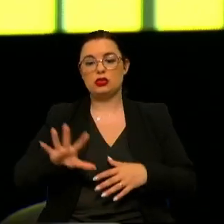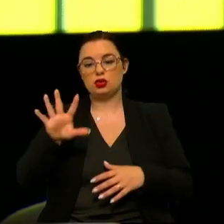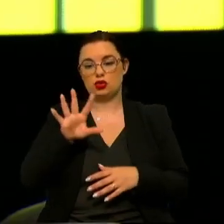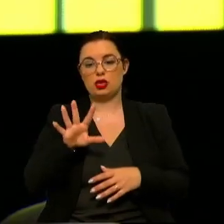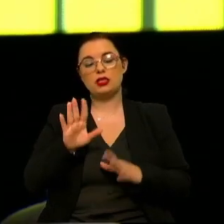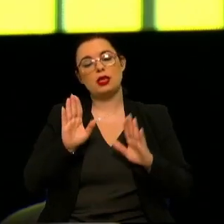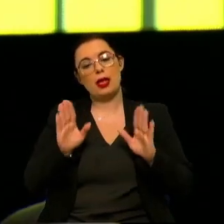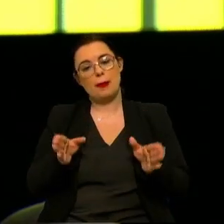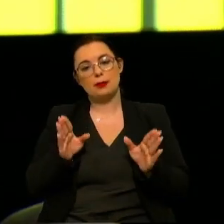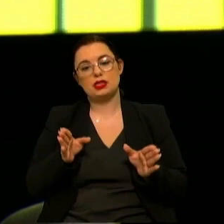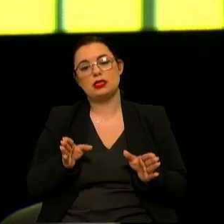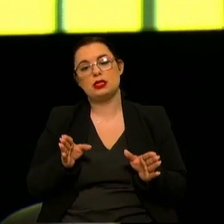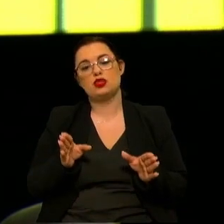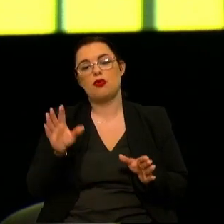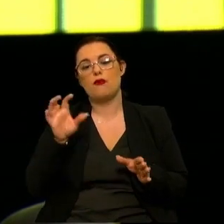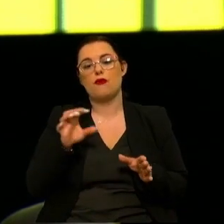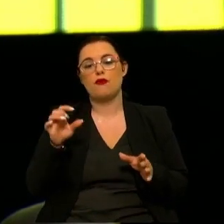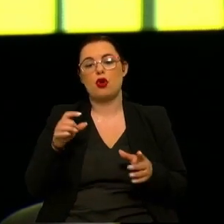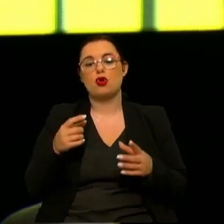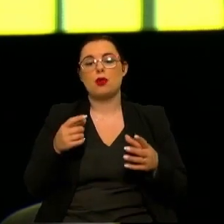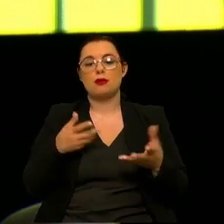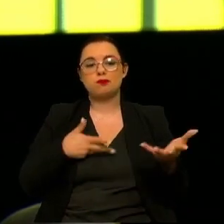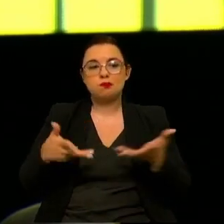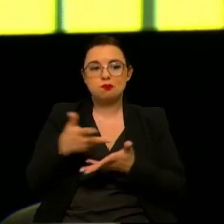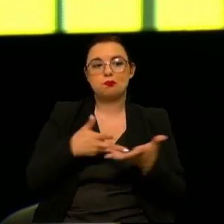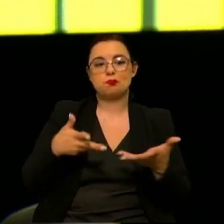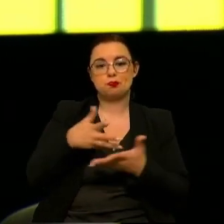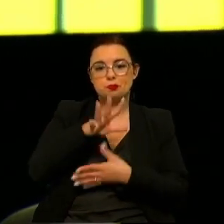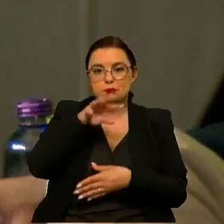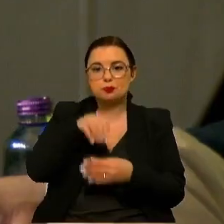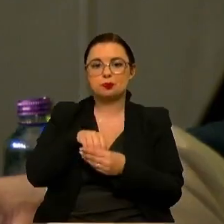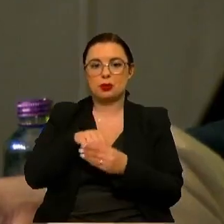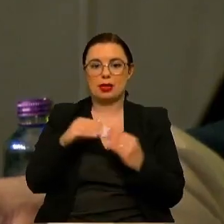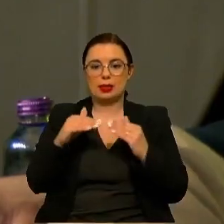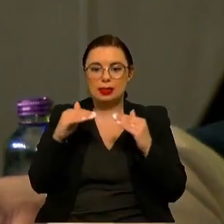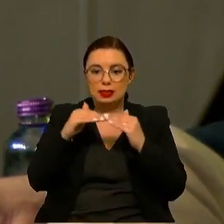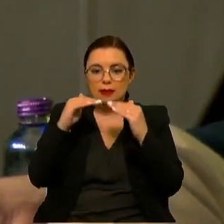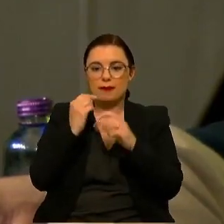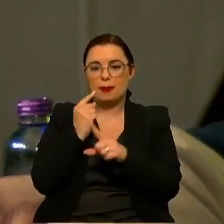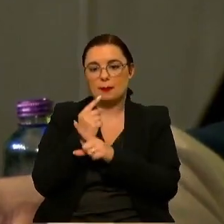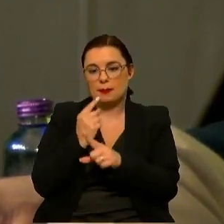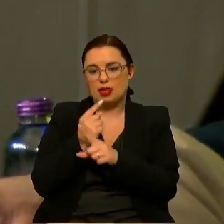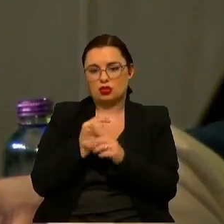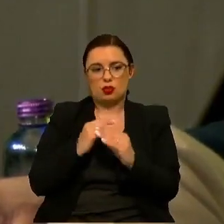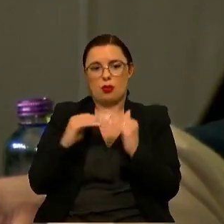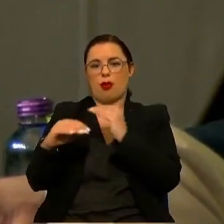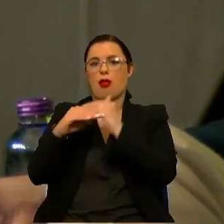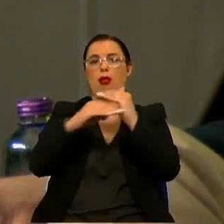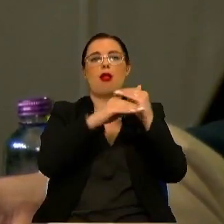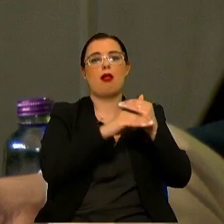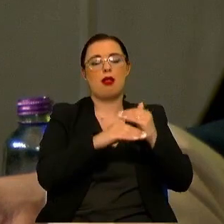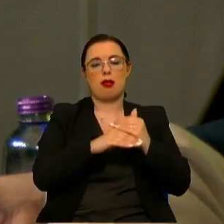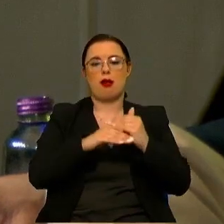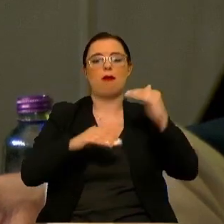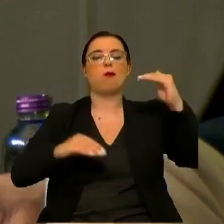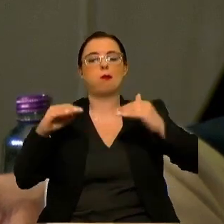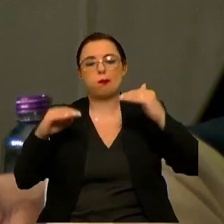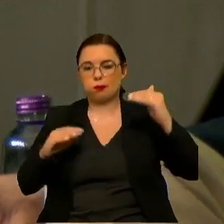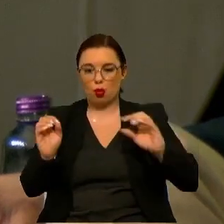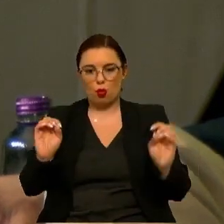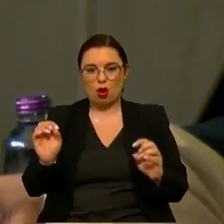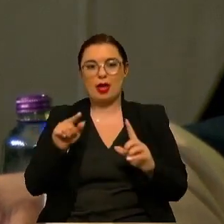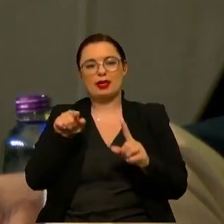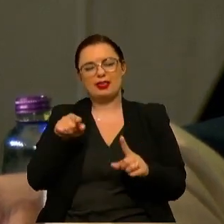national networks. There has to be a way of them being interoperable, to be on